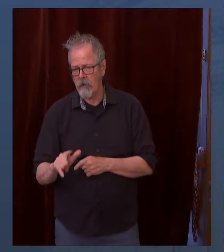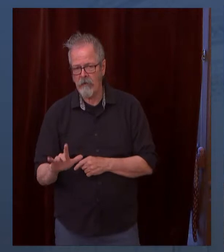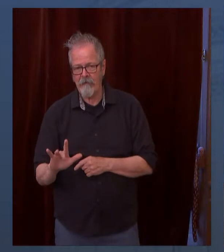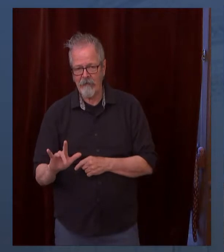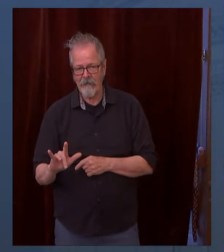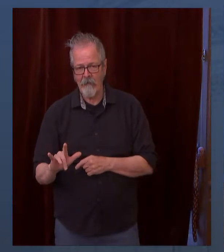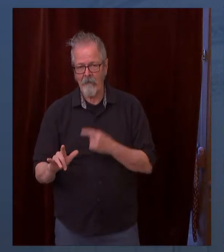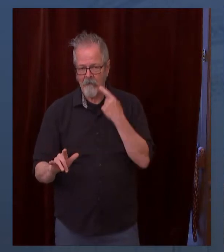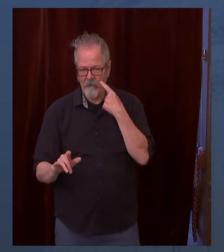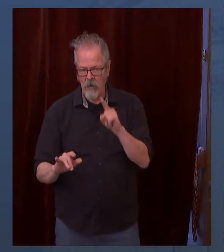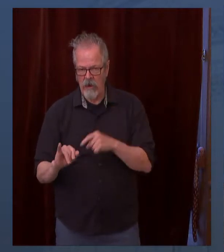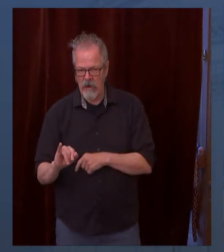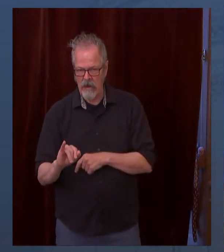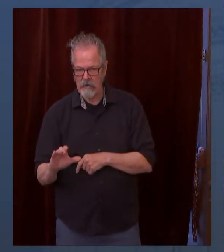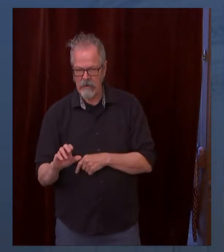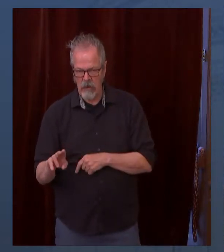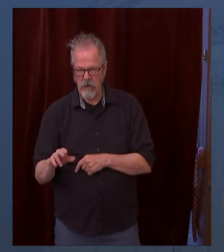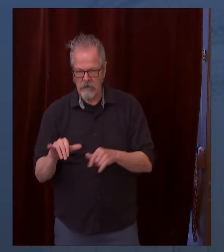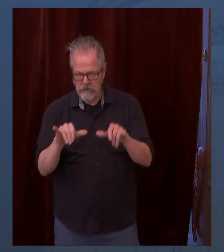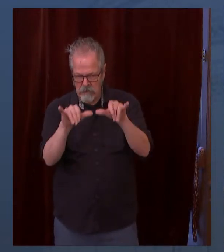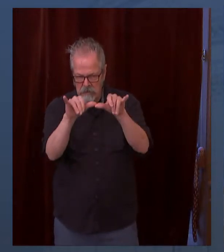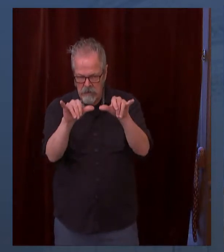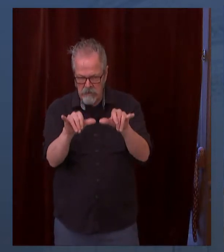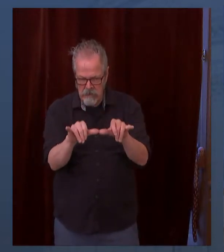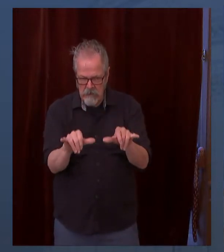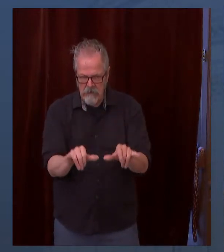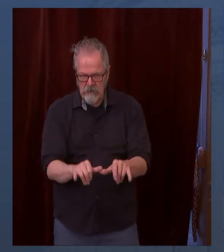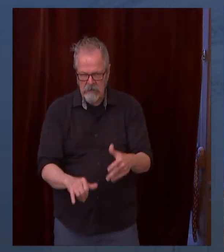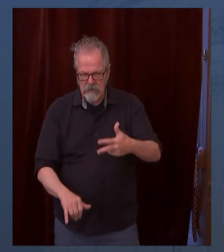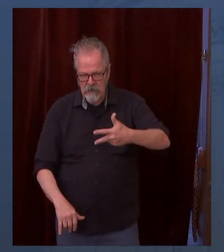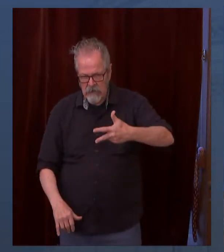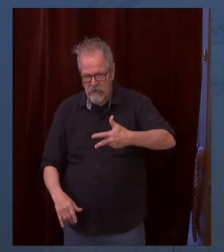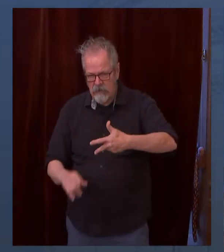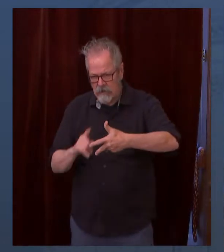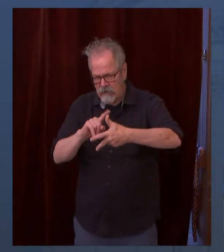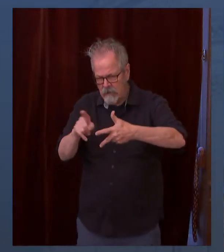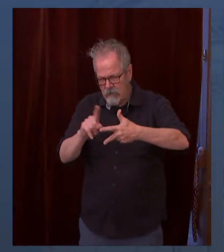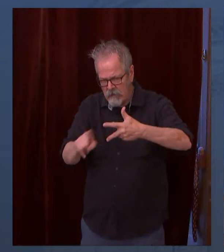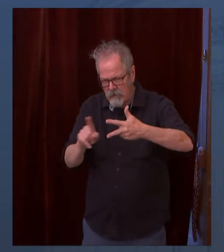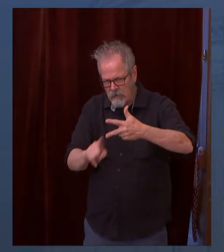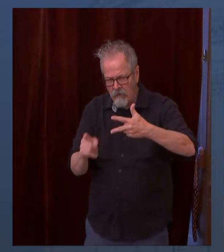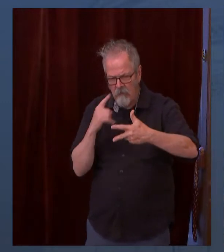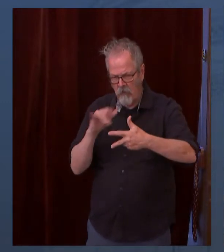Next, we'll go to Jessamine McIntyre with 213. Go ahead, Jessamine.